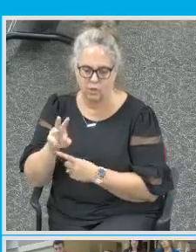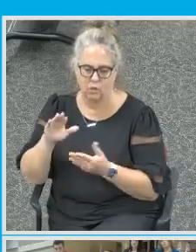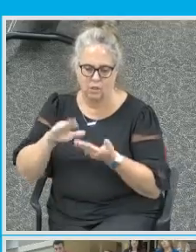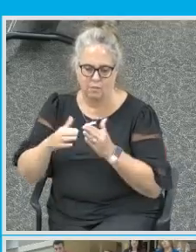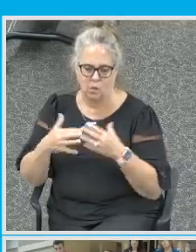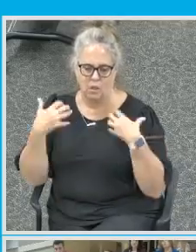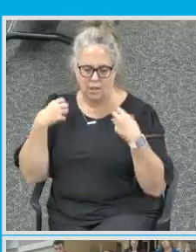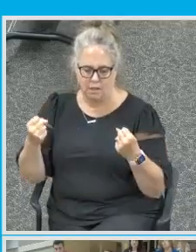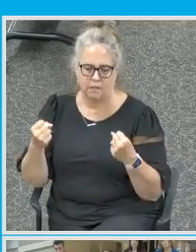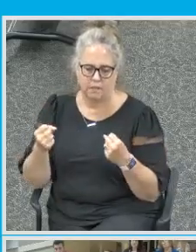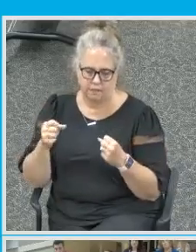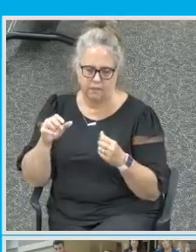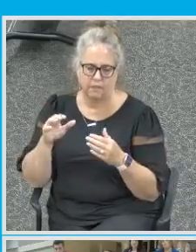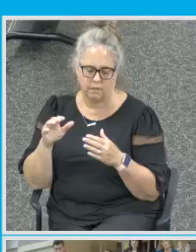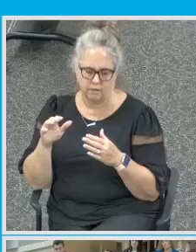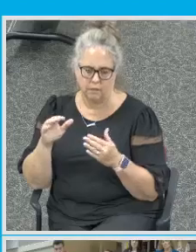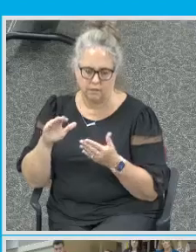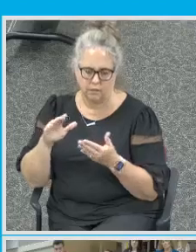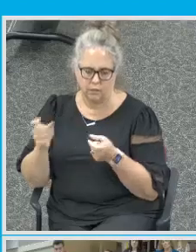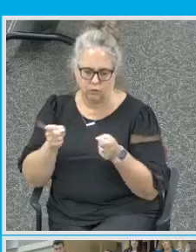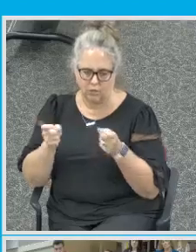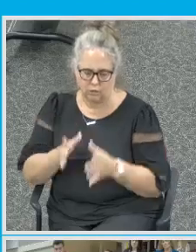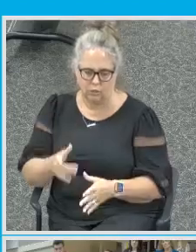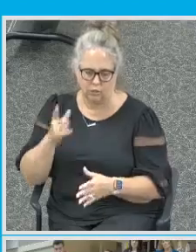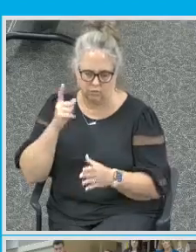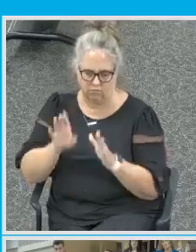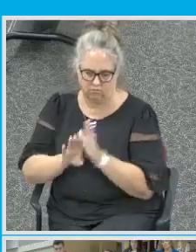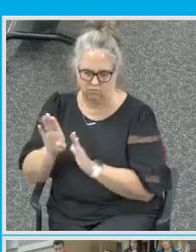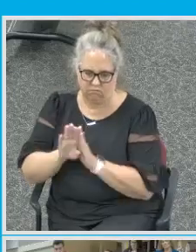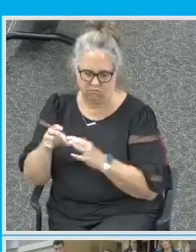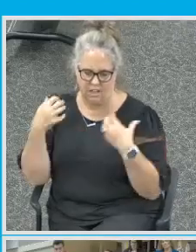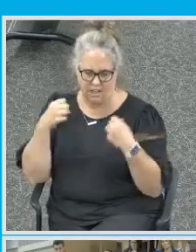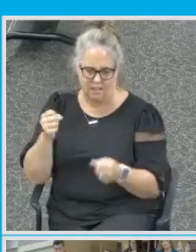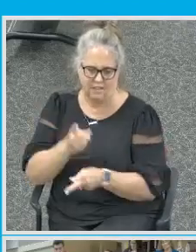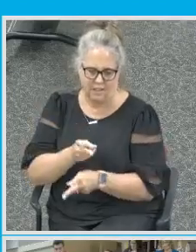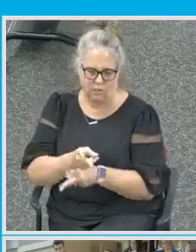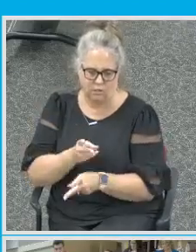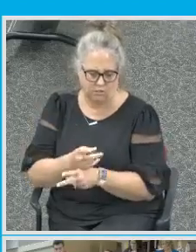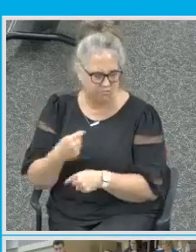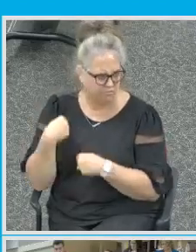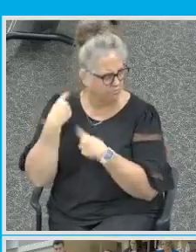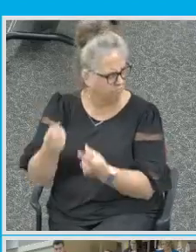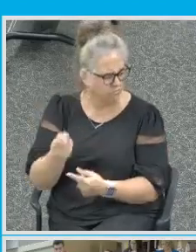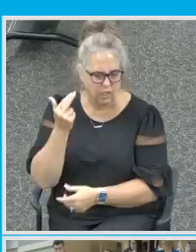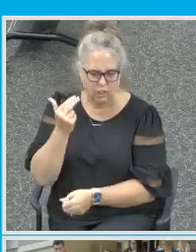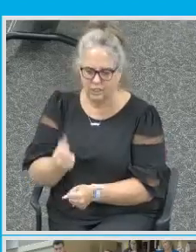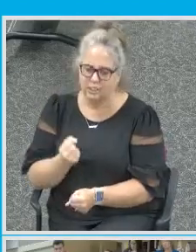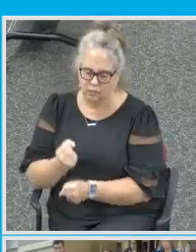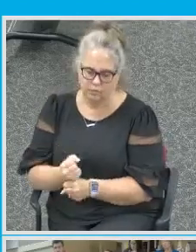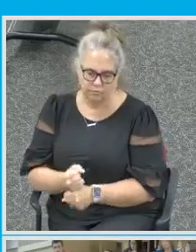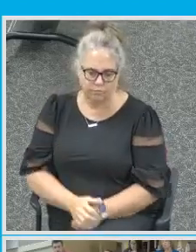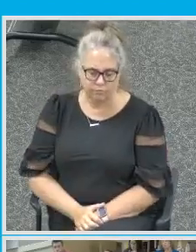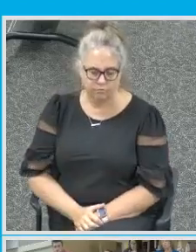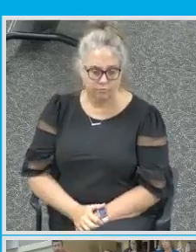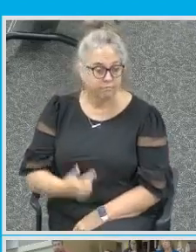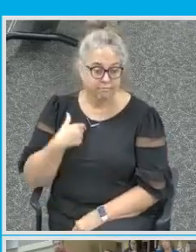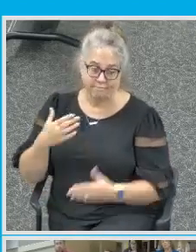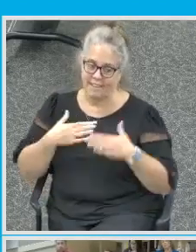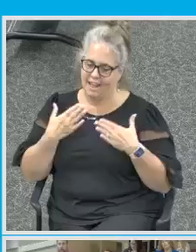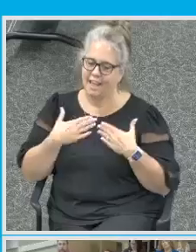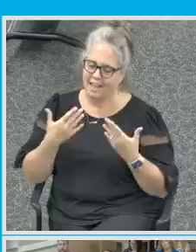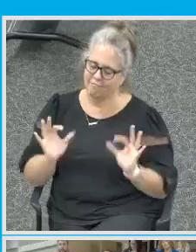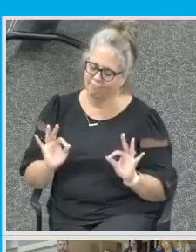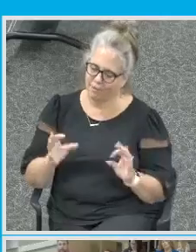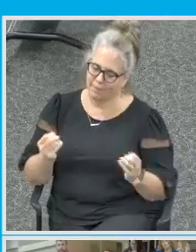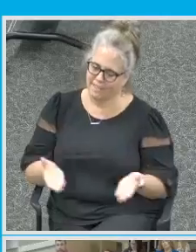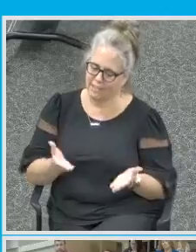behavioral health care for the last 13 years in El Paso County. I feel fortunate to have this platform today to make a few remarks regarding Youth Suicide Prevention Work